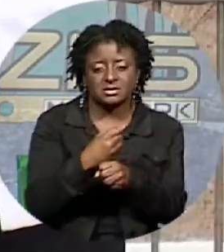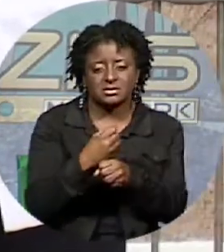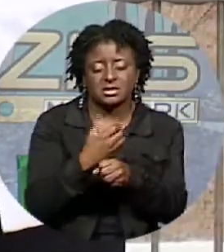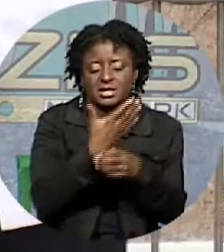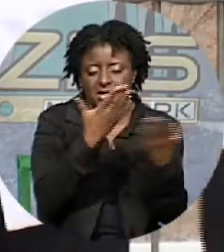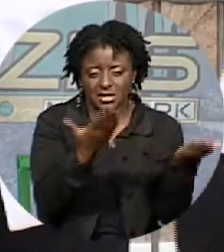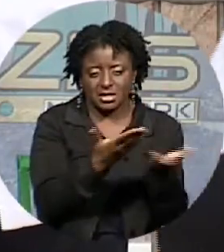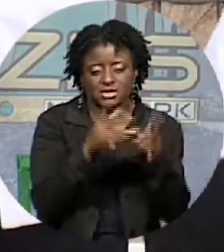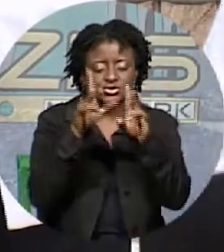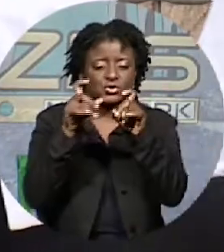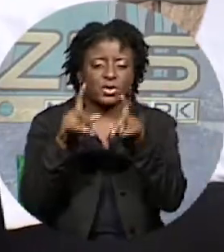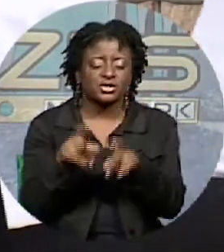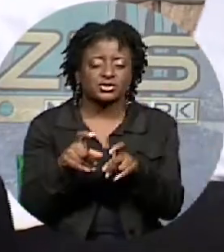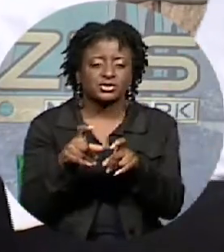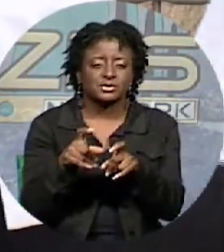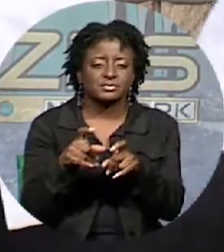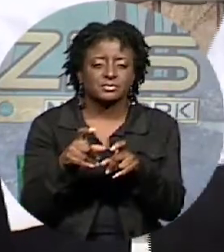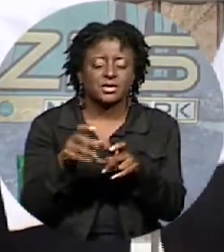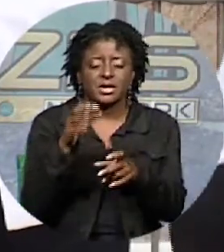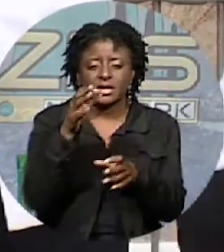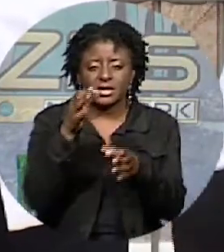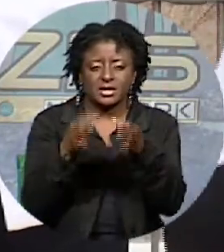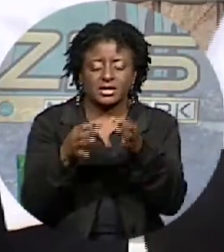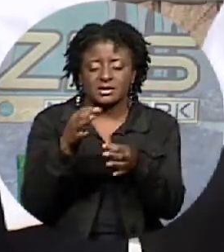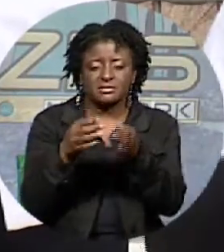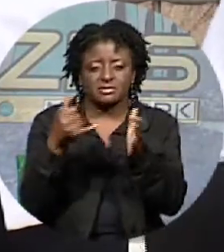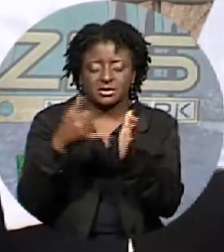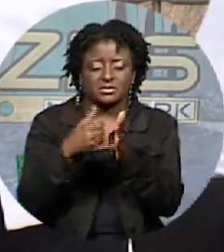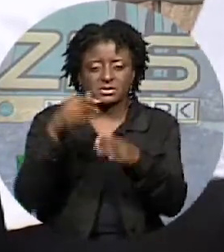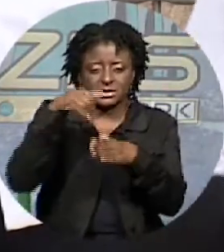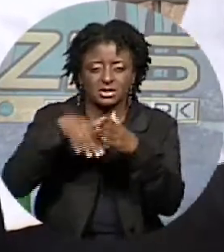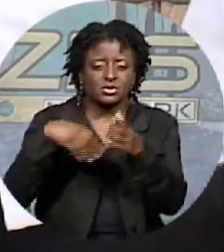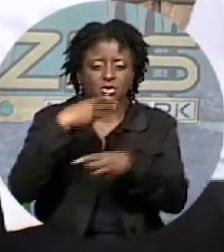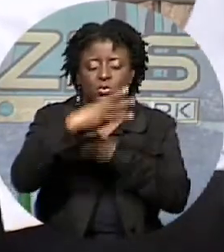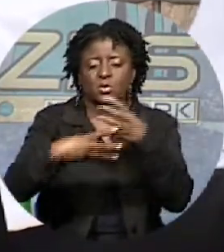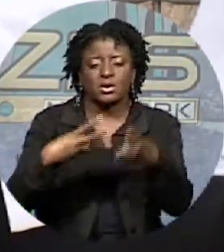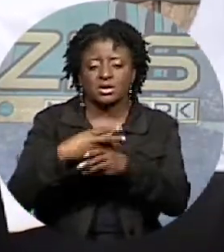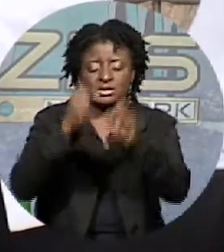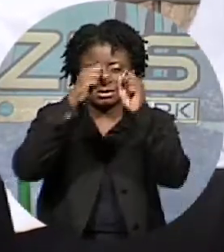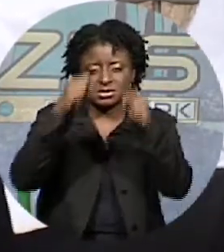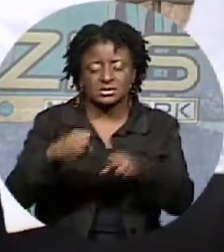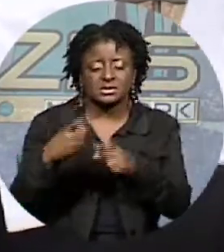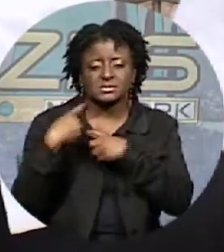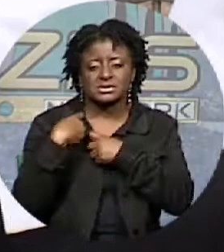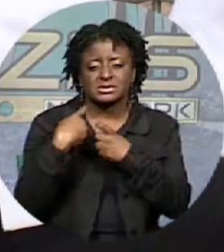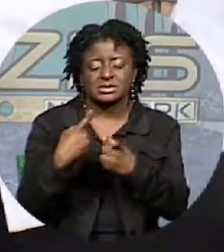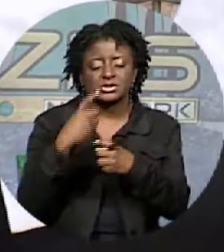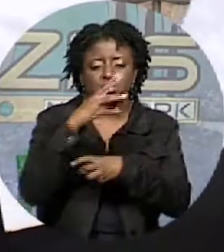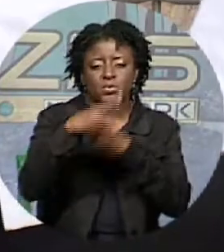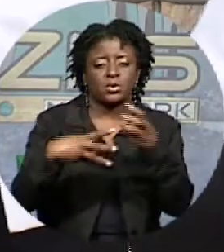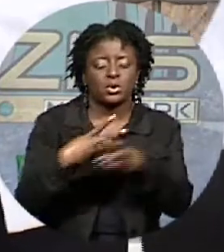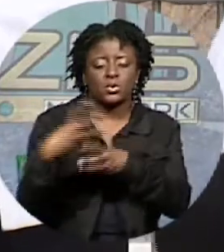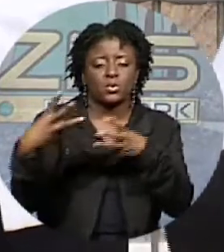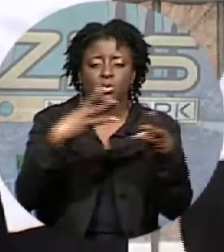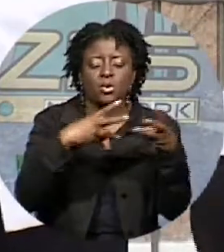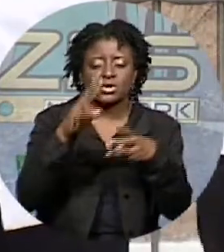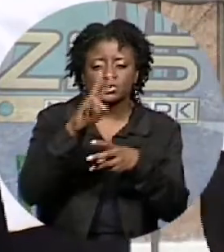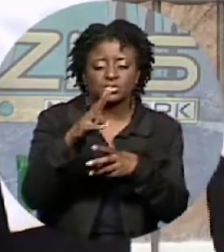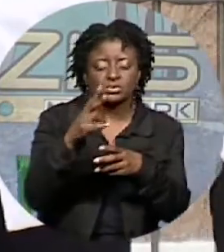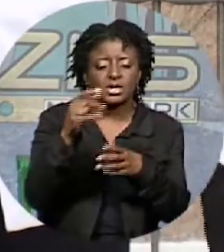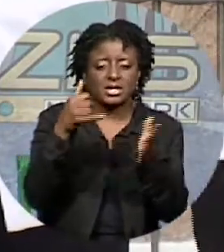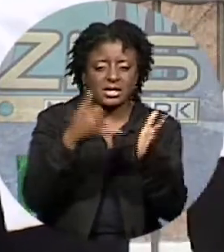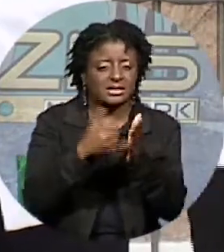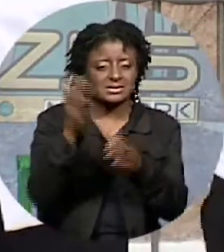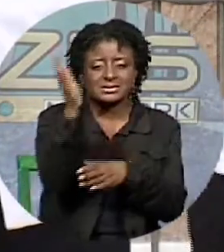people. It has been a part of the world system since World War II. It has never paid down